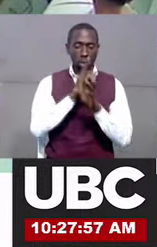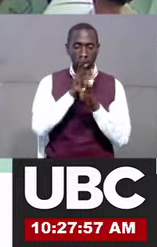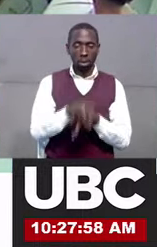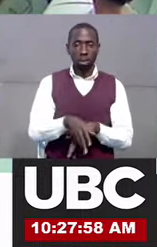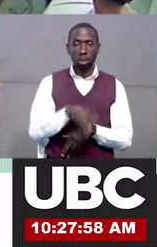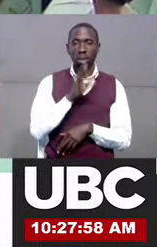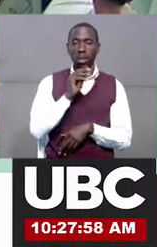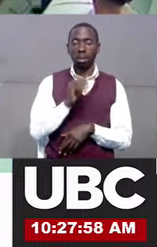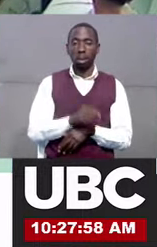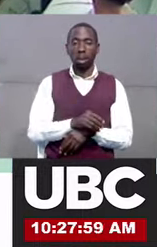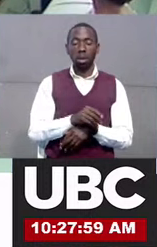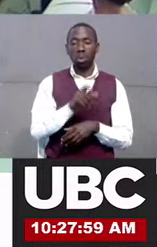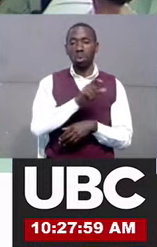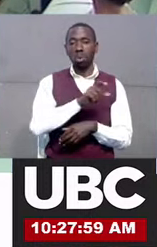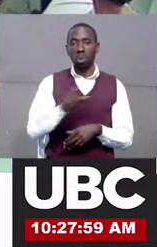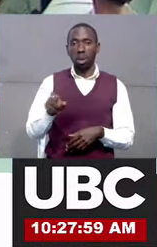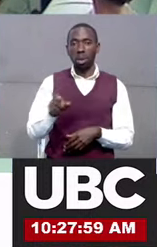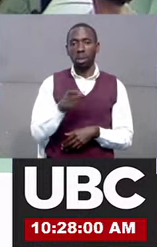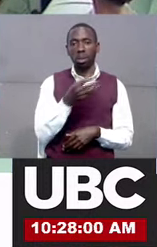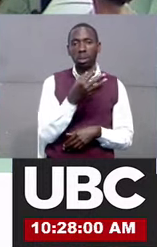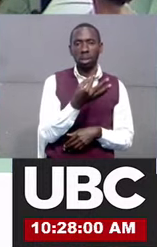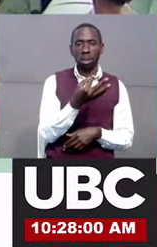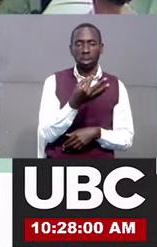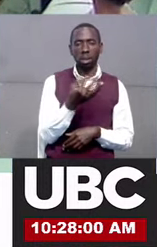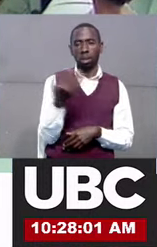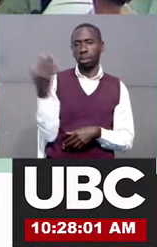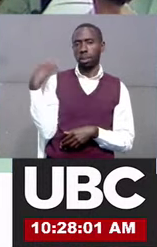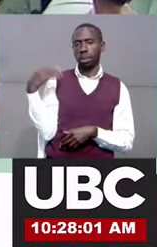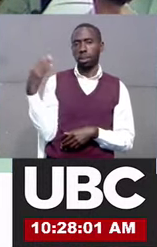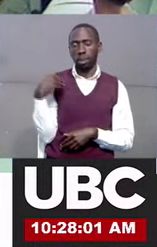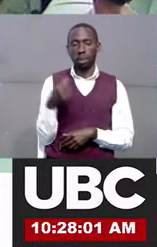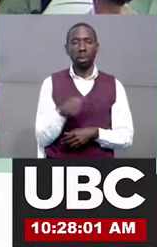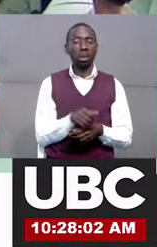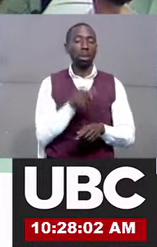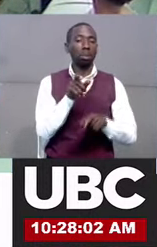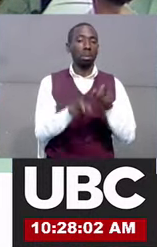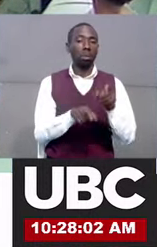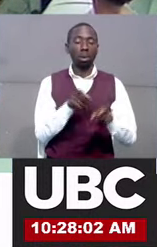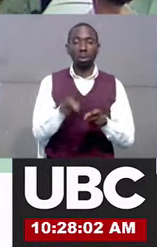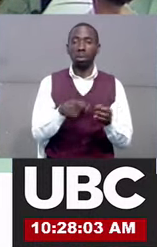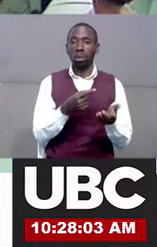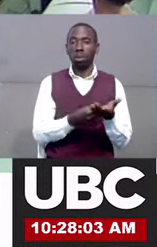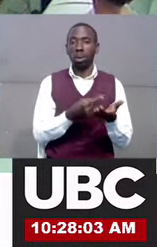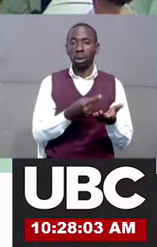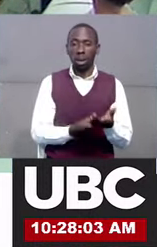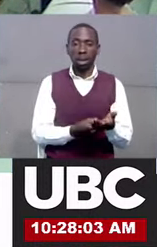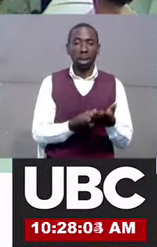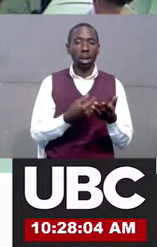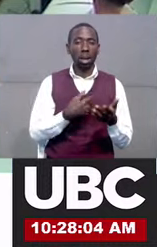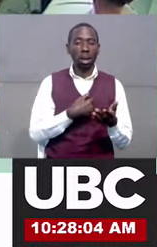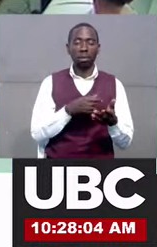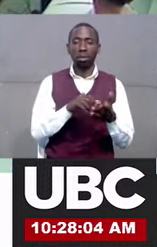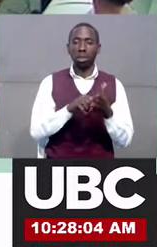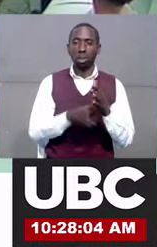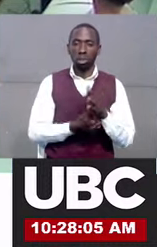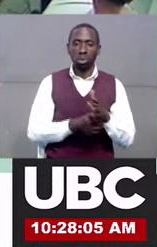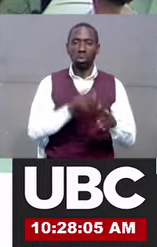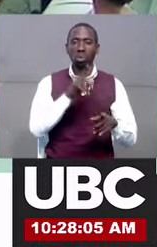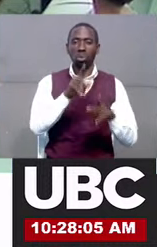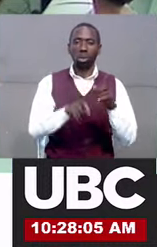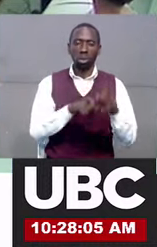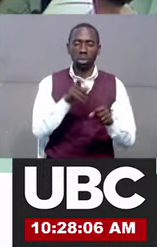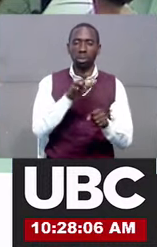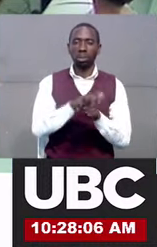about 3 weeks, the people of Uganda have been raising several questions